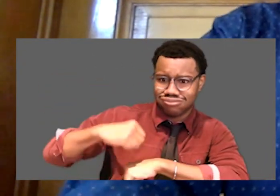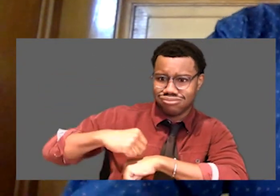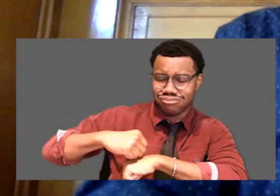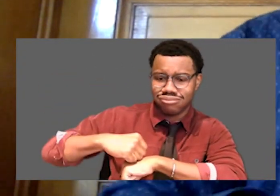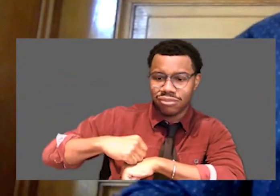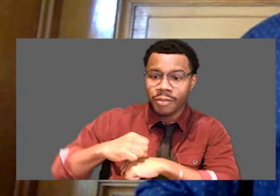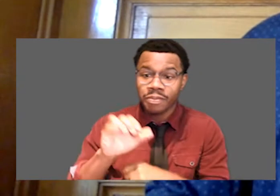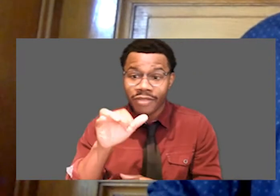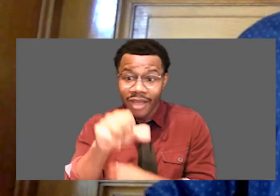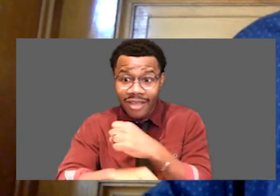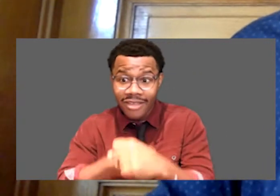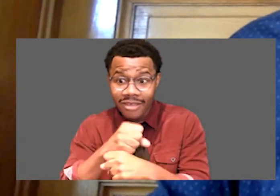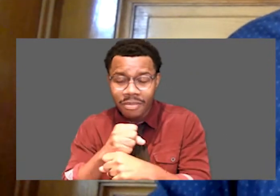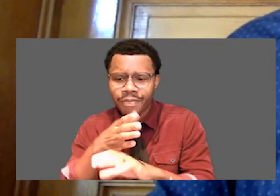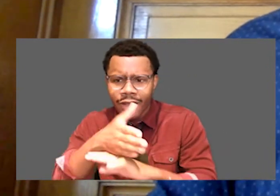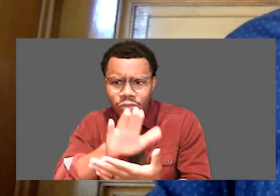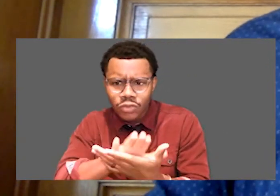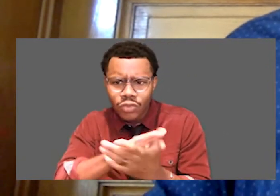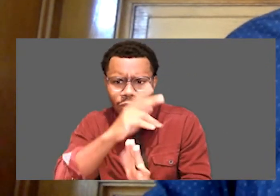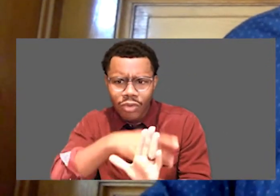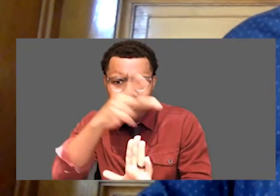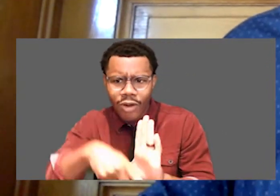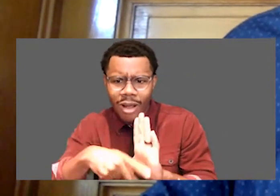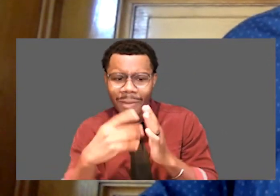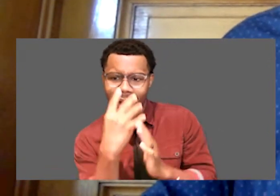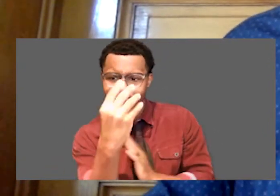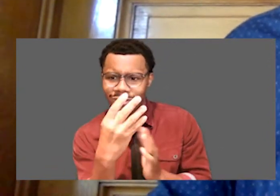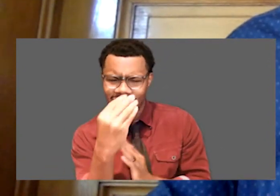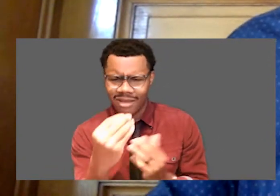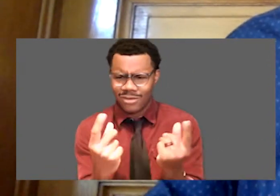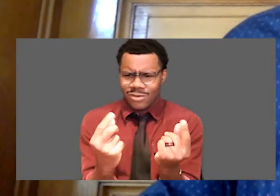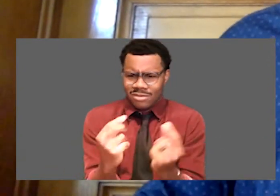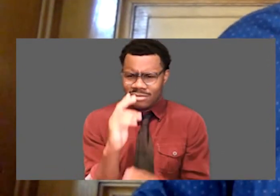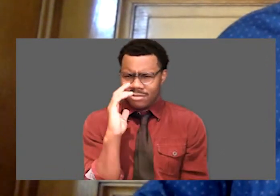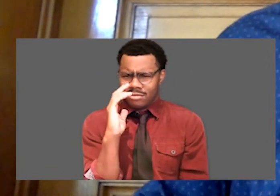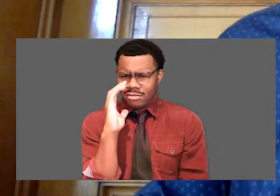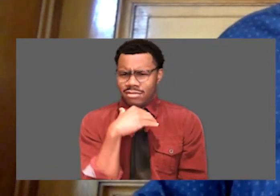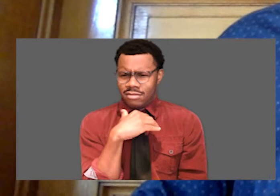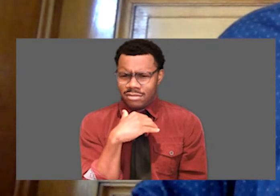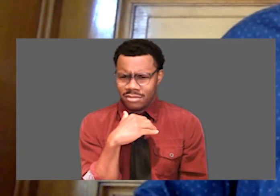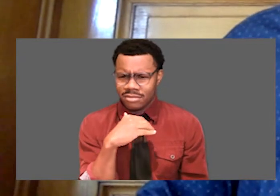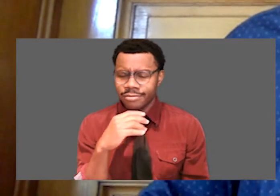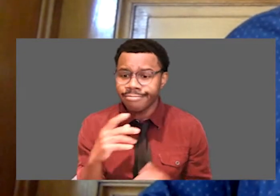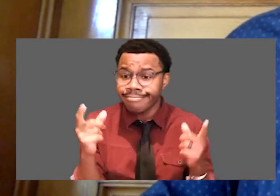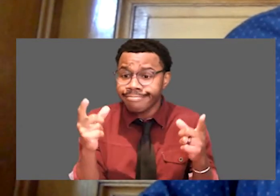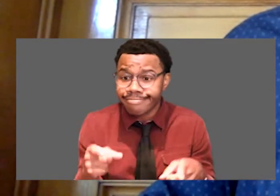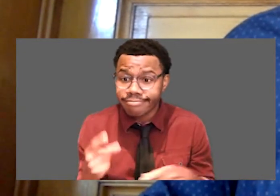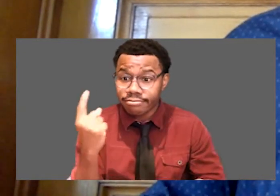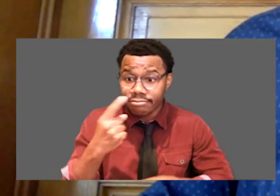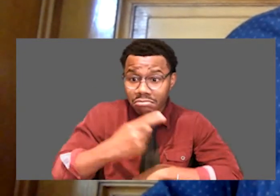the after-school program came outside to stage a strange activity. One day, a small